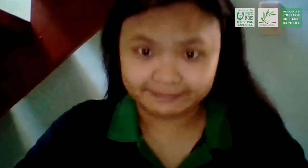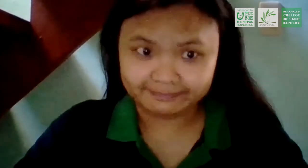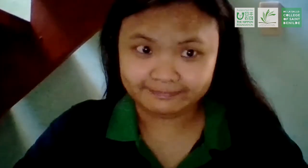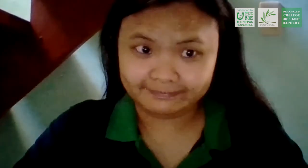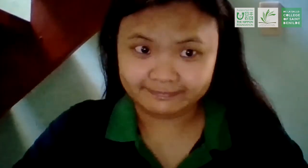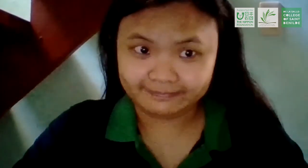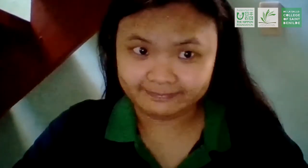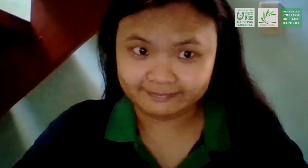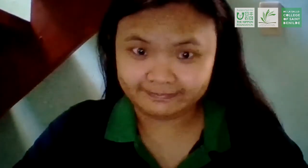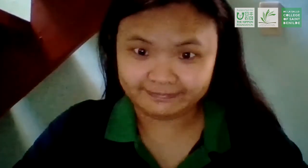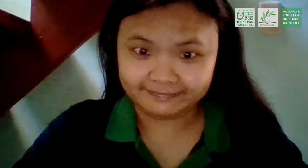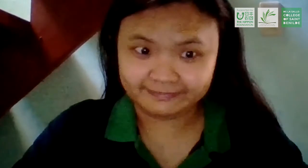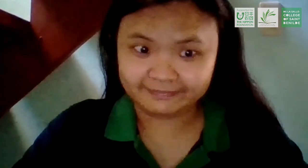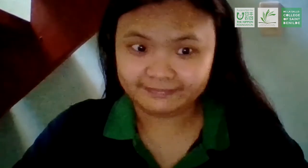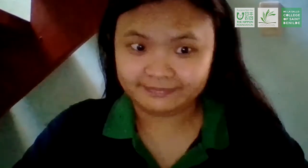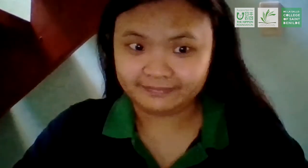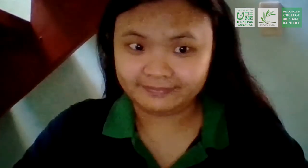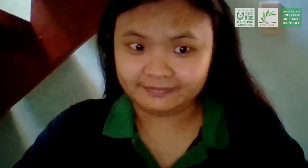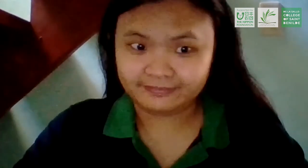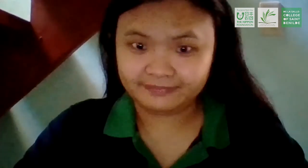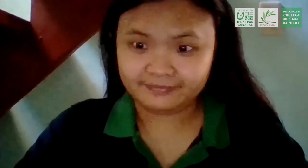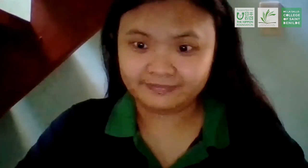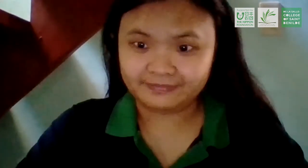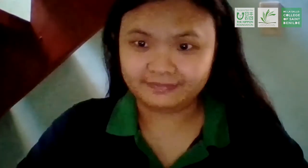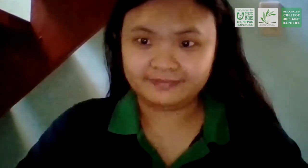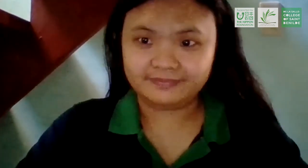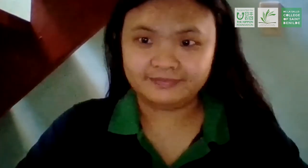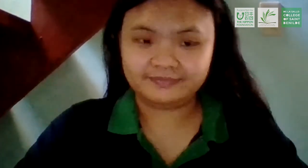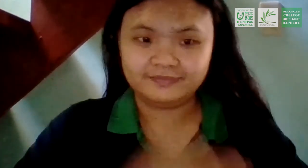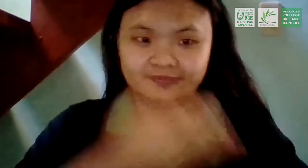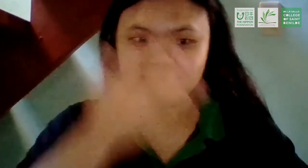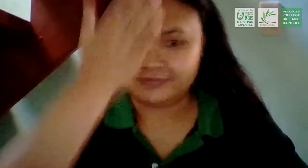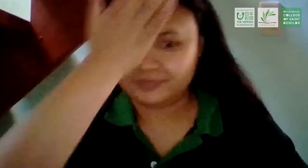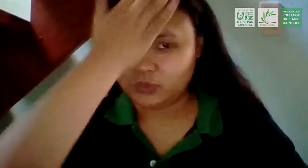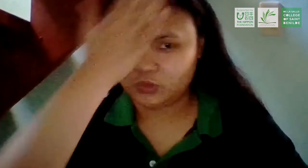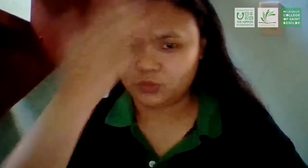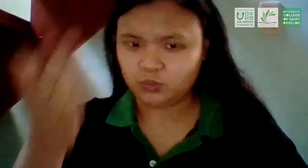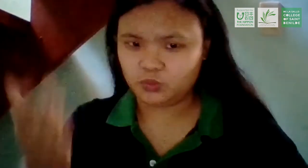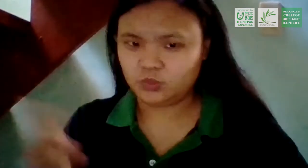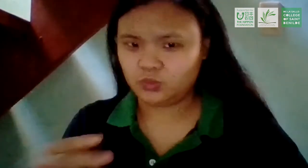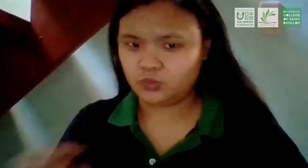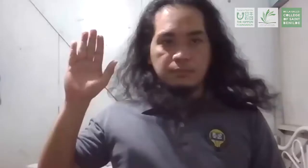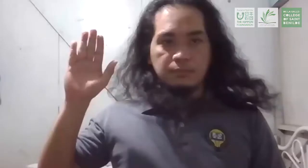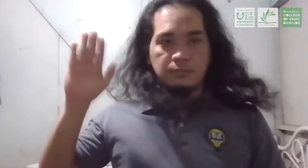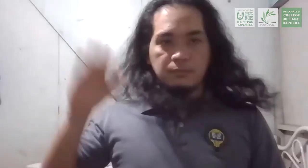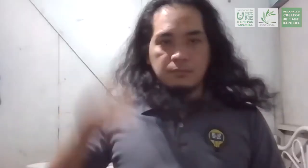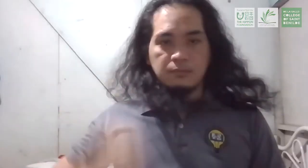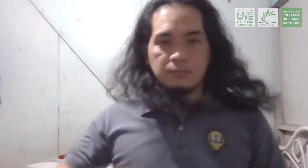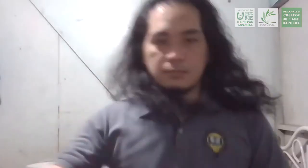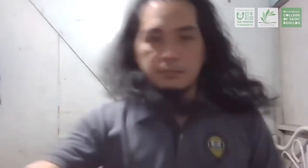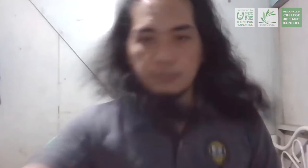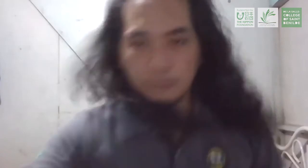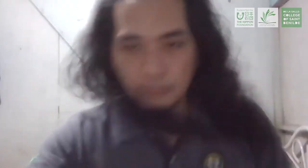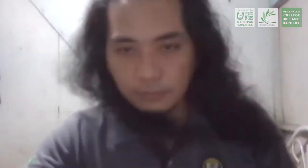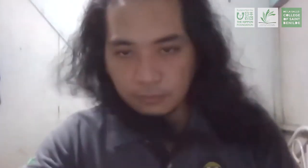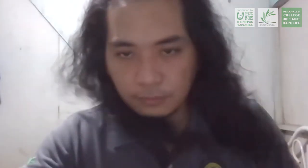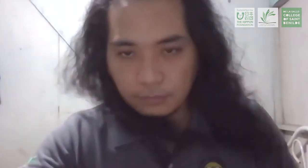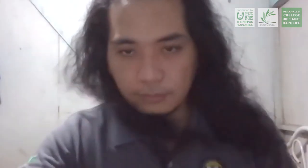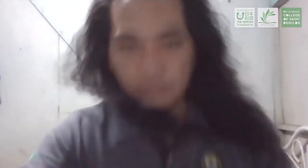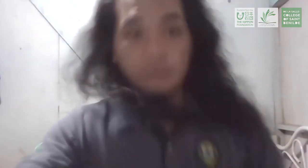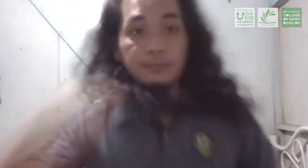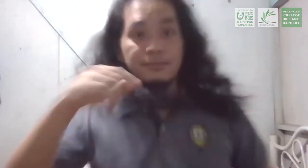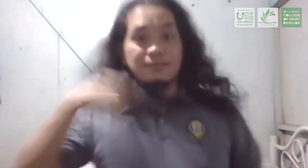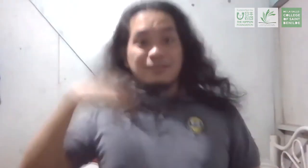So it's best to interpret both ways or always, because Right. it's always a depends on a situation type